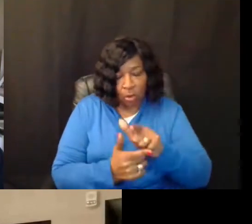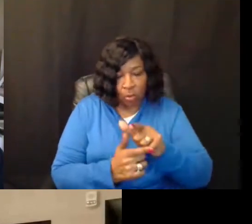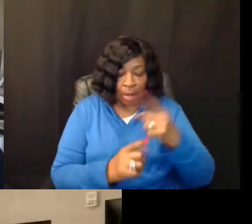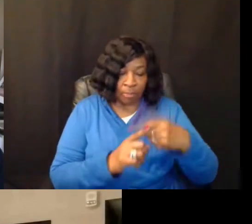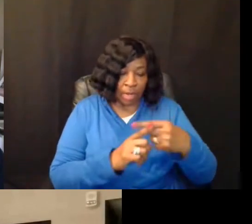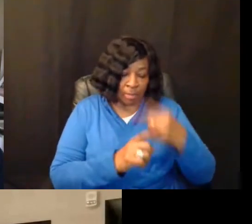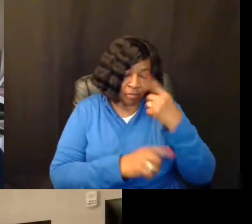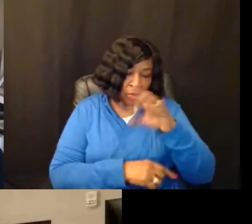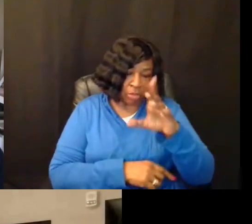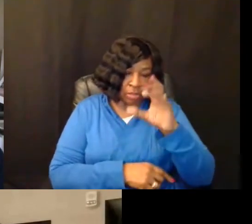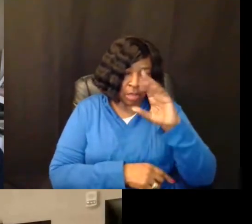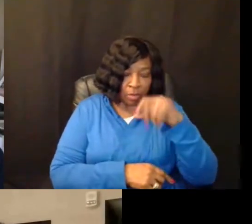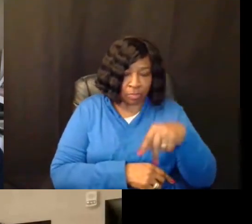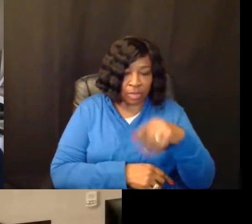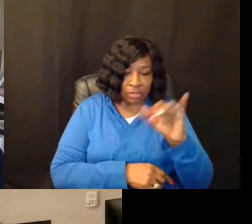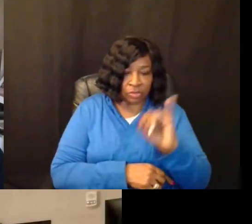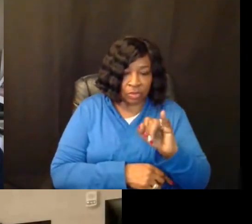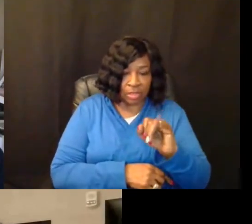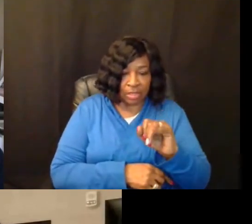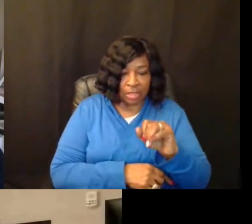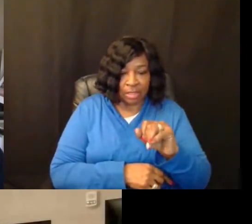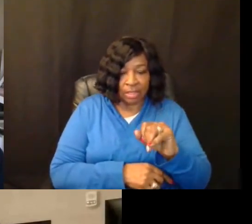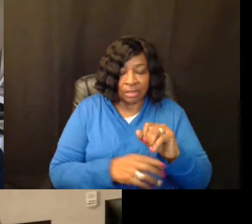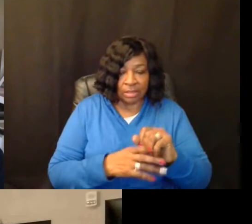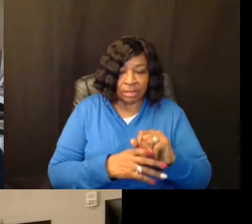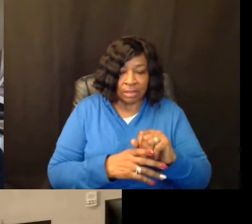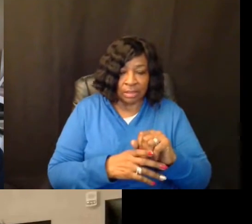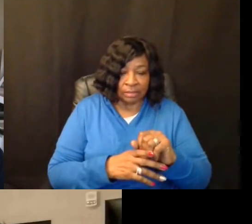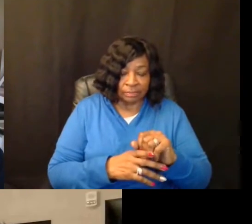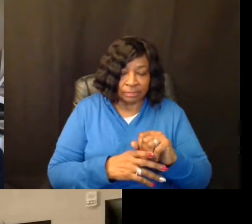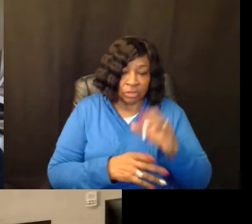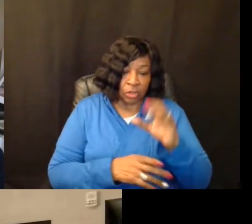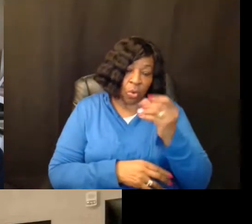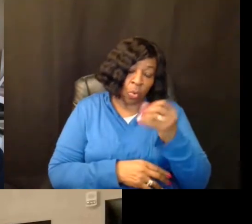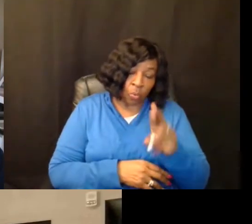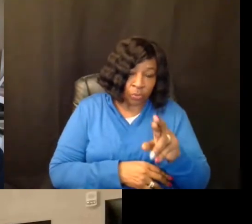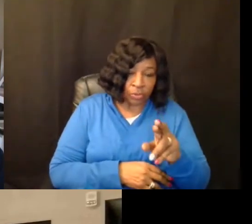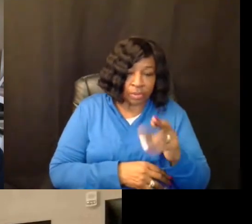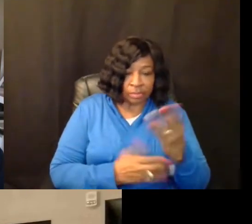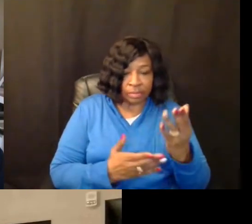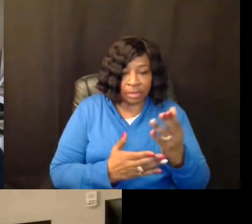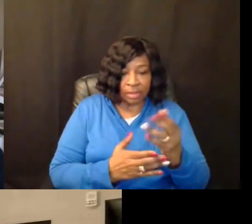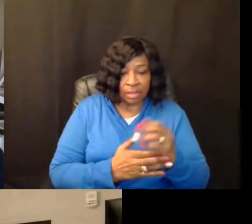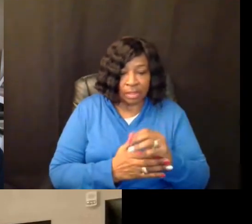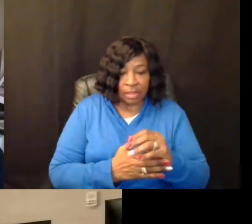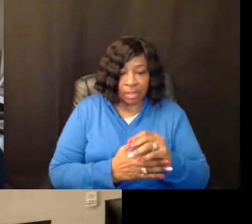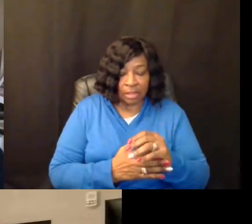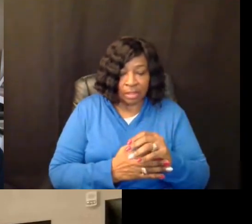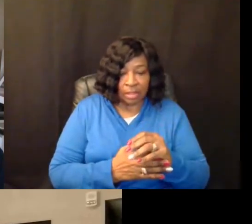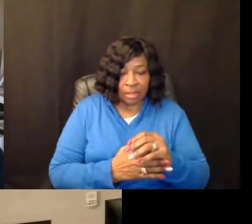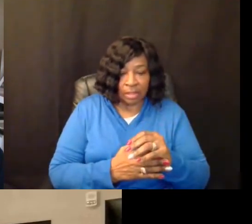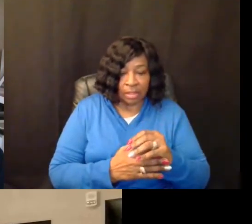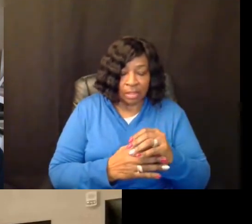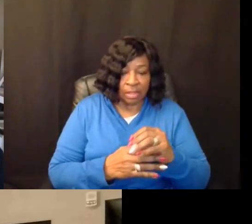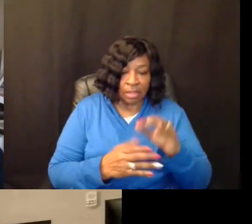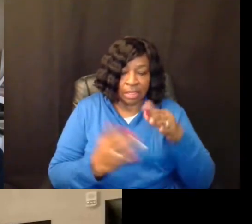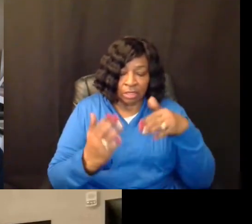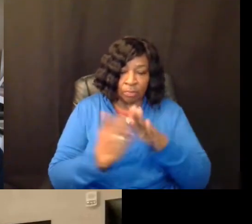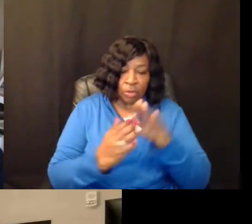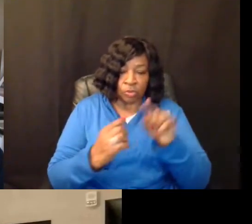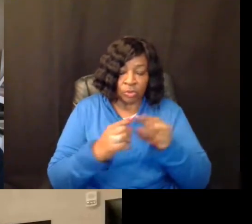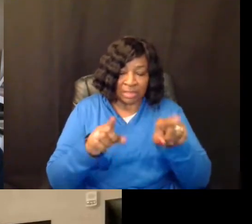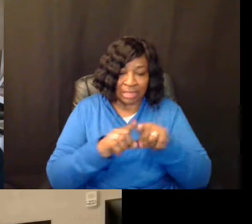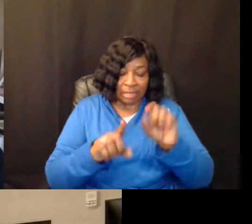insurance, right? Kind of a stick approach to the situation, or a carrot approach to that same situation.